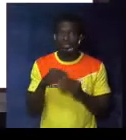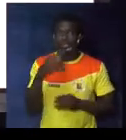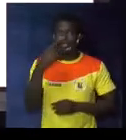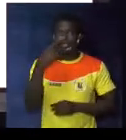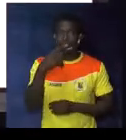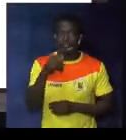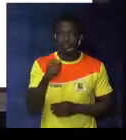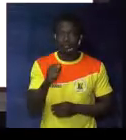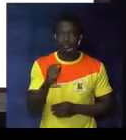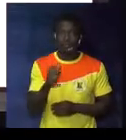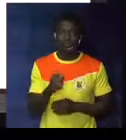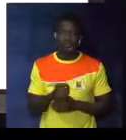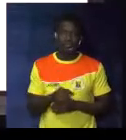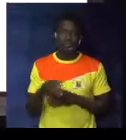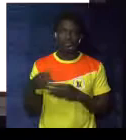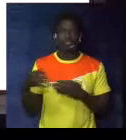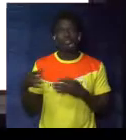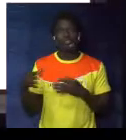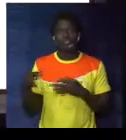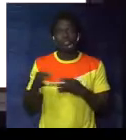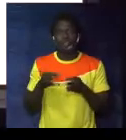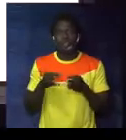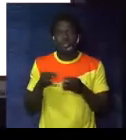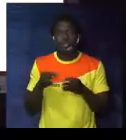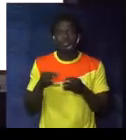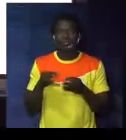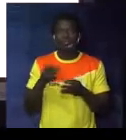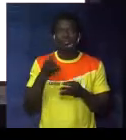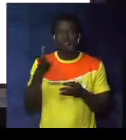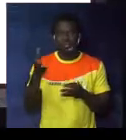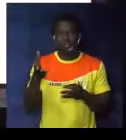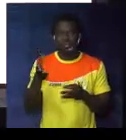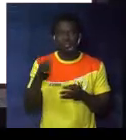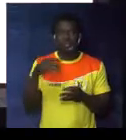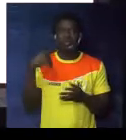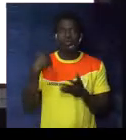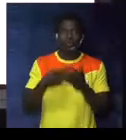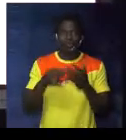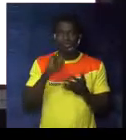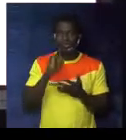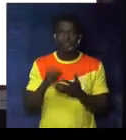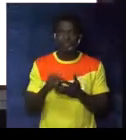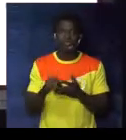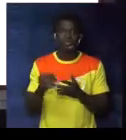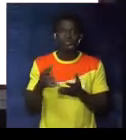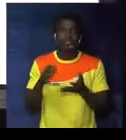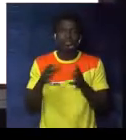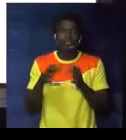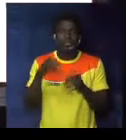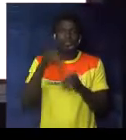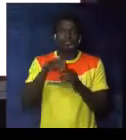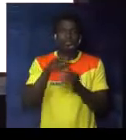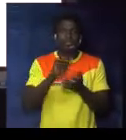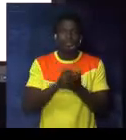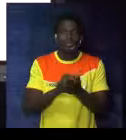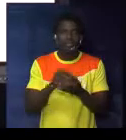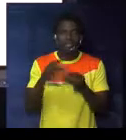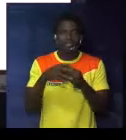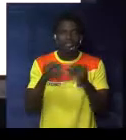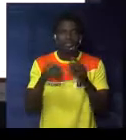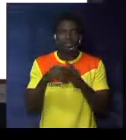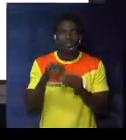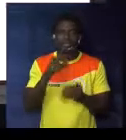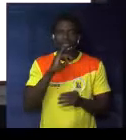sentence, the descriptive element there, that is what is describing in that sentence, is